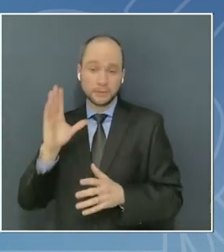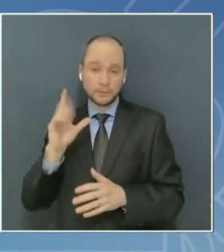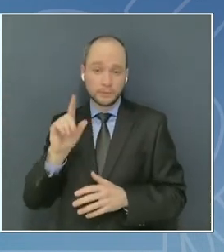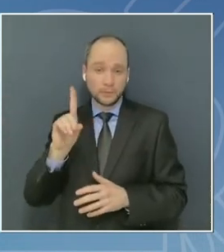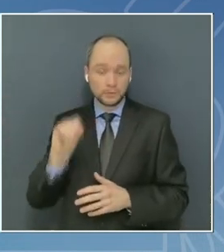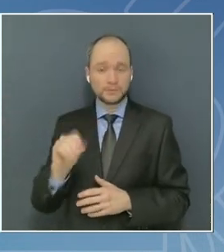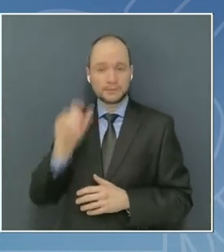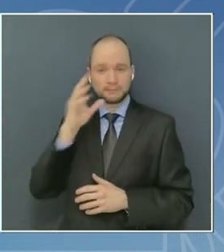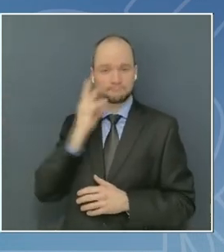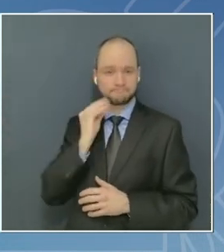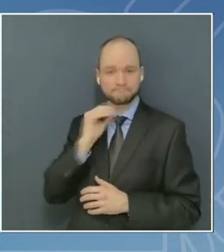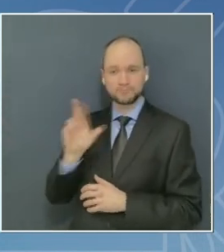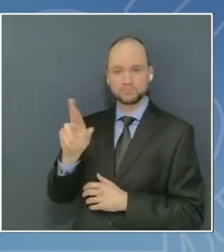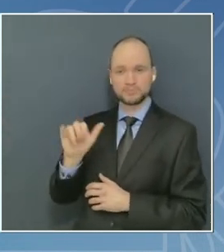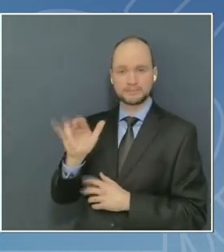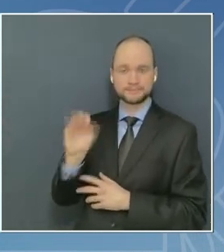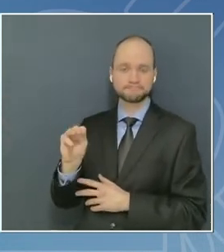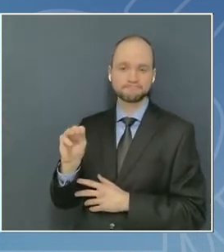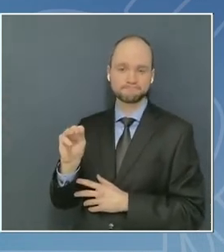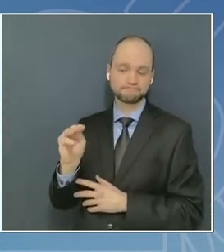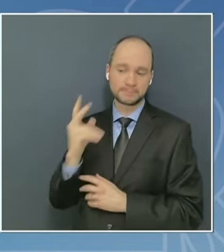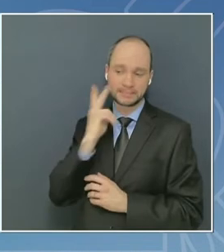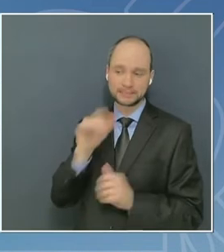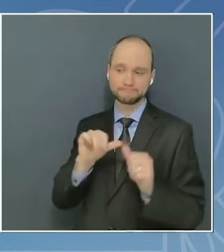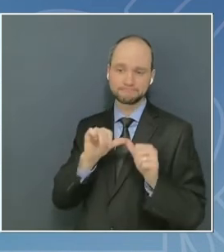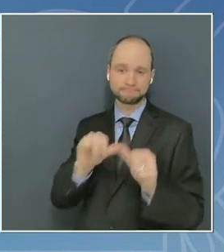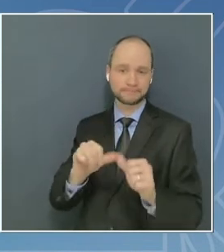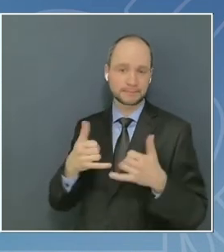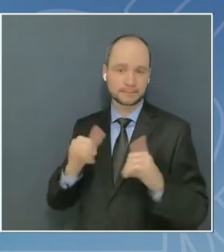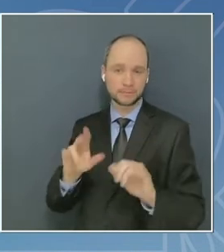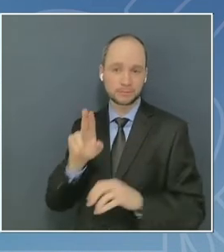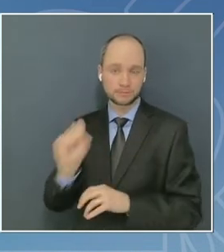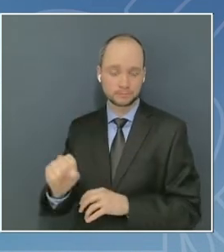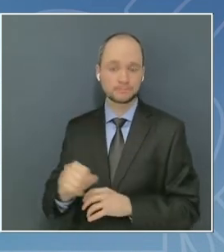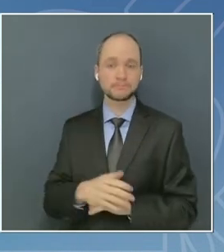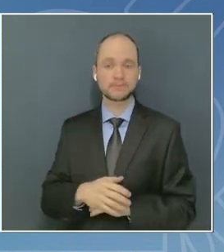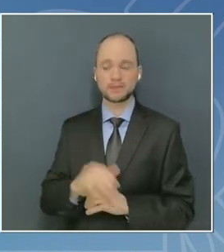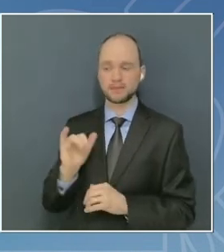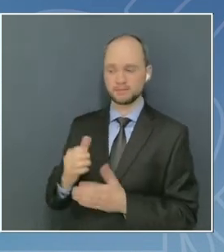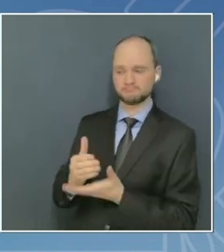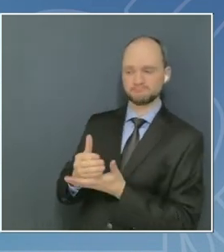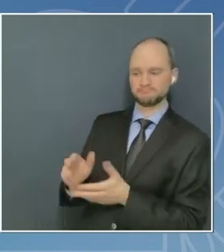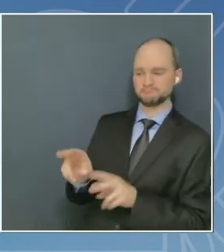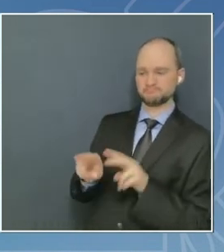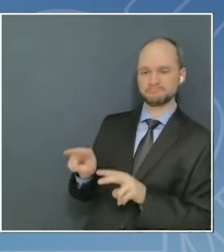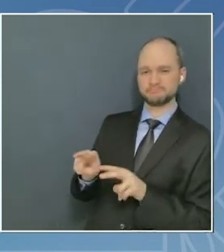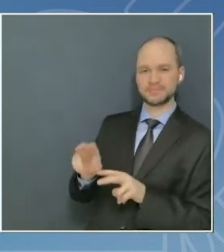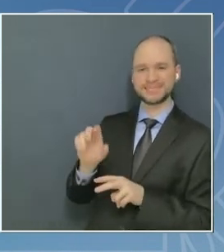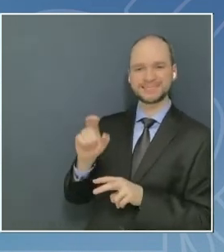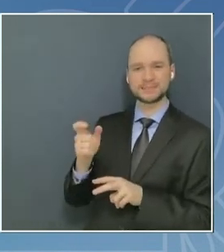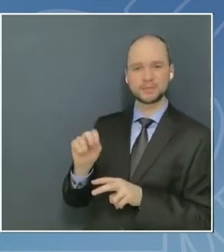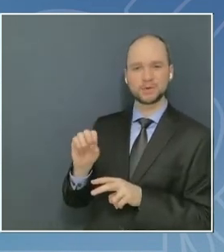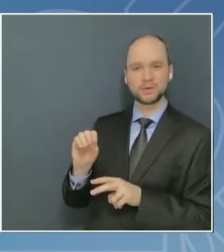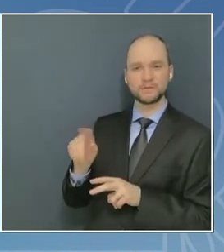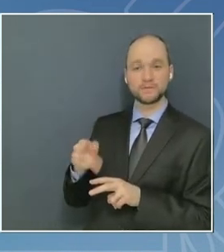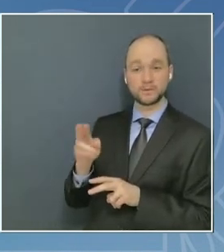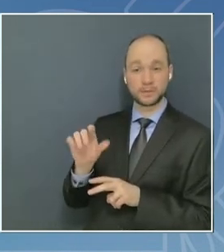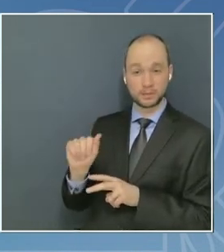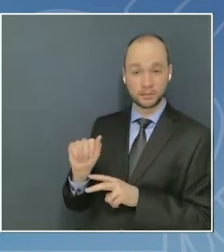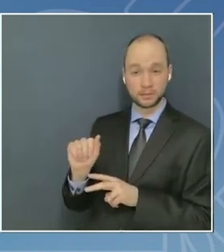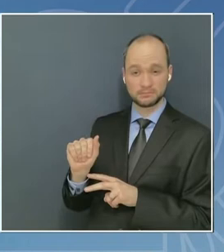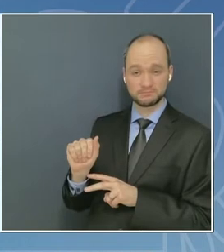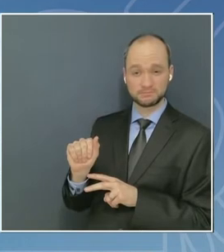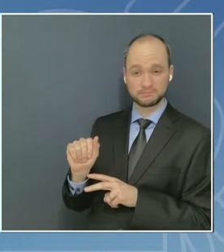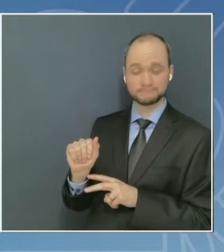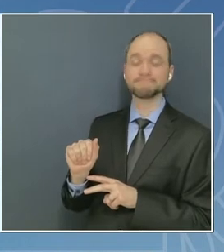our country today. And while xenophobia and discrimination against Asian Americans is not new, over the past 2.5 years of the